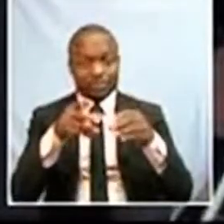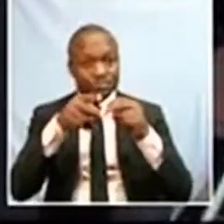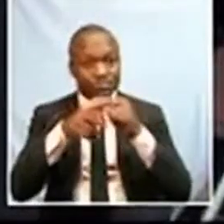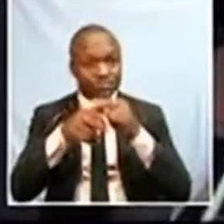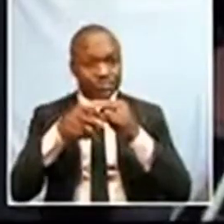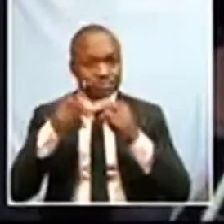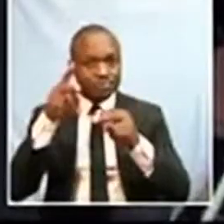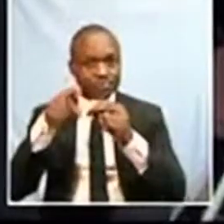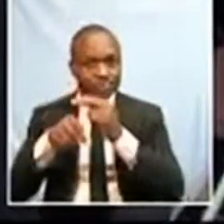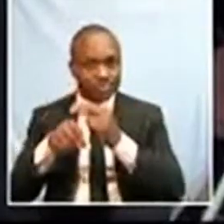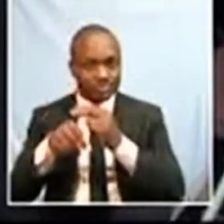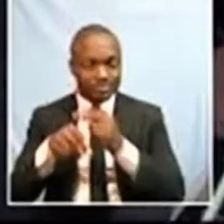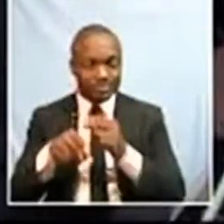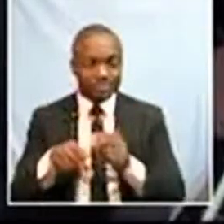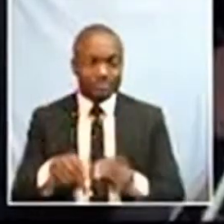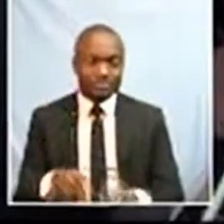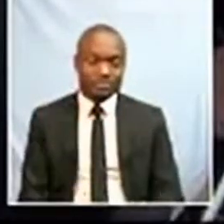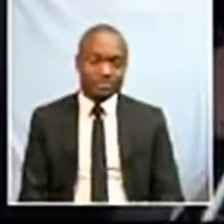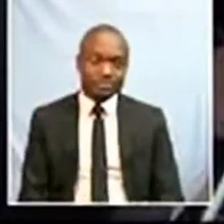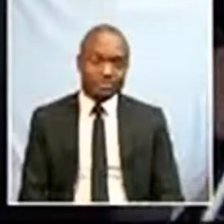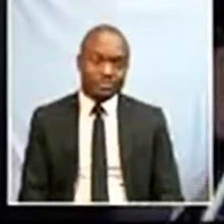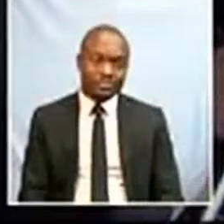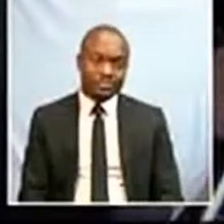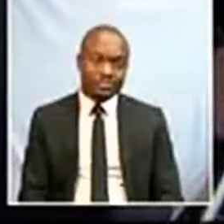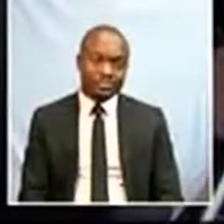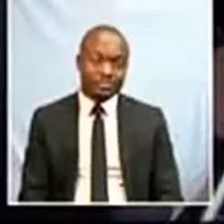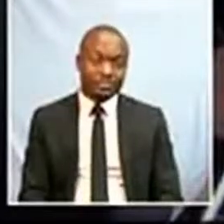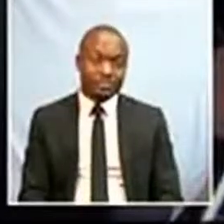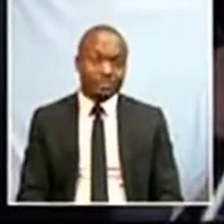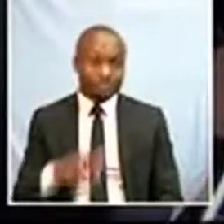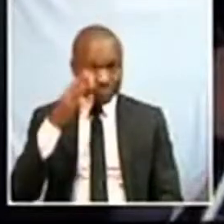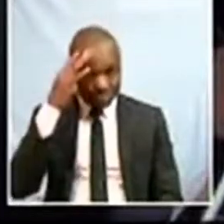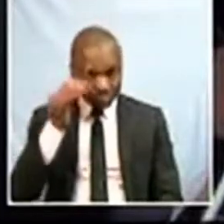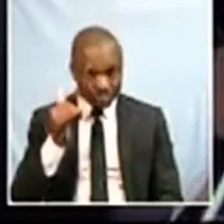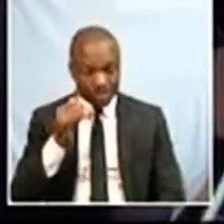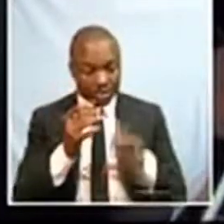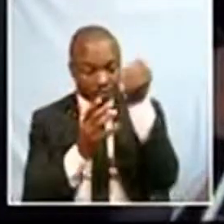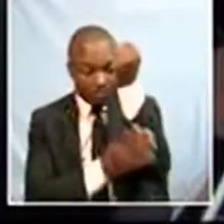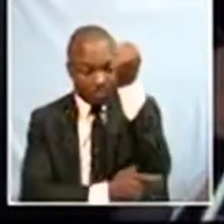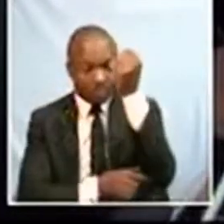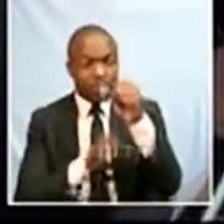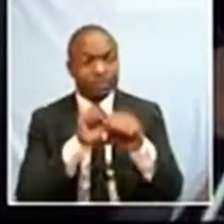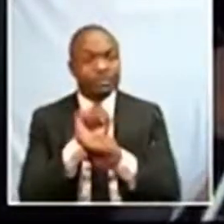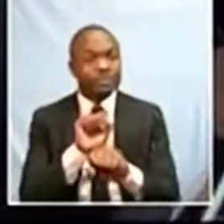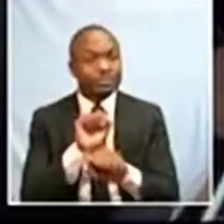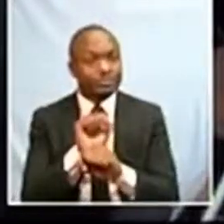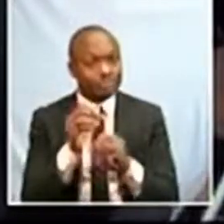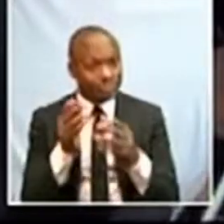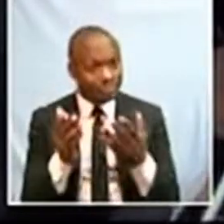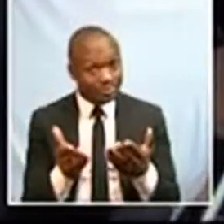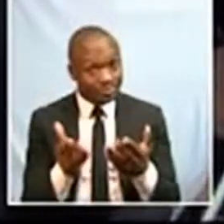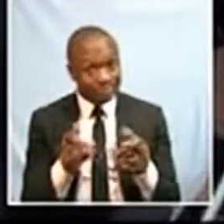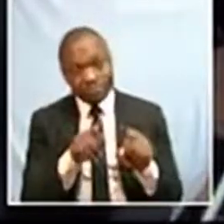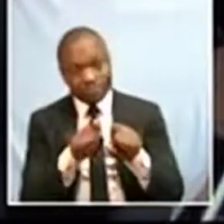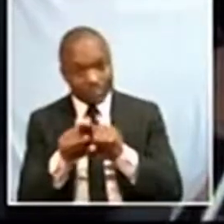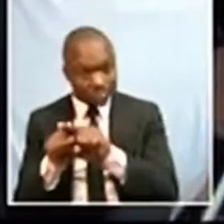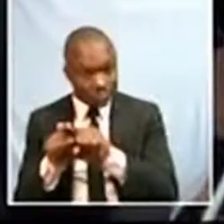terminated, and due to poor workmanship, as well as